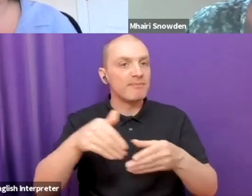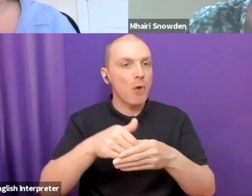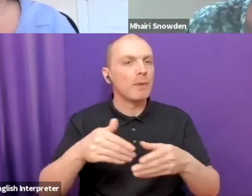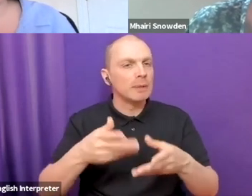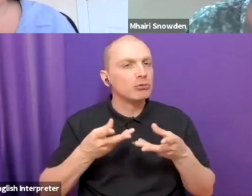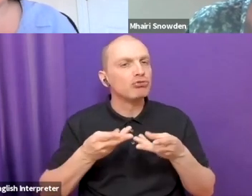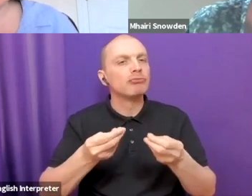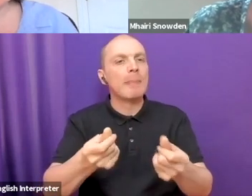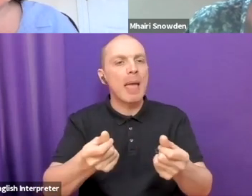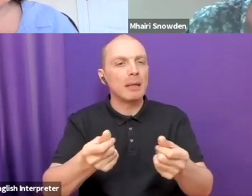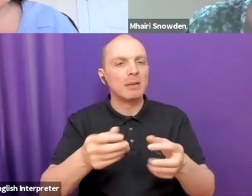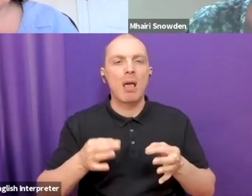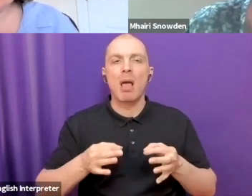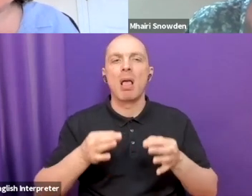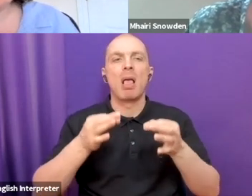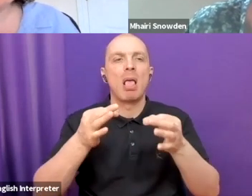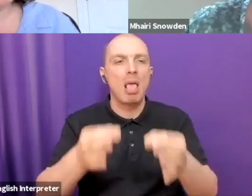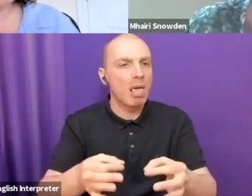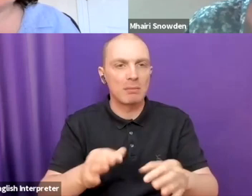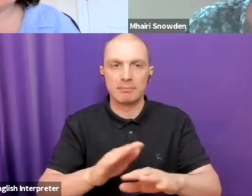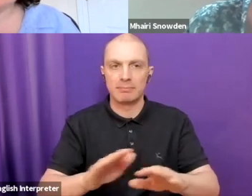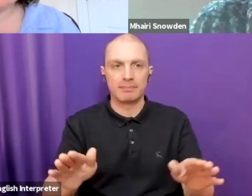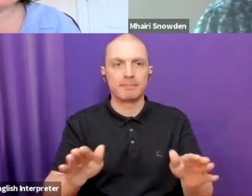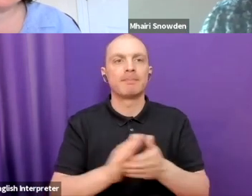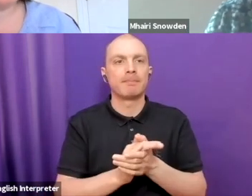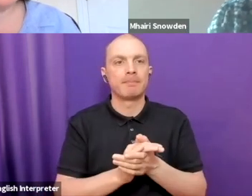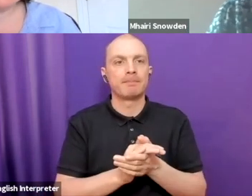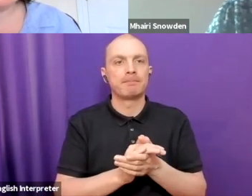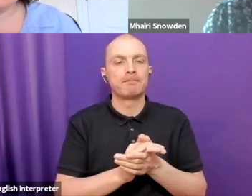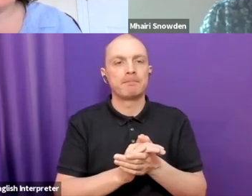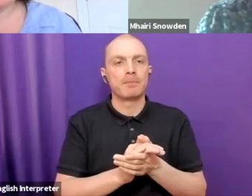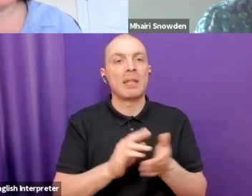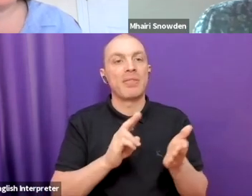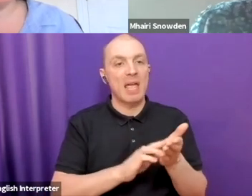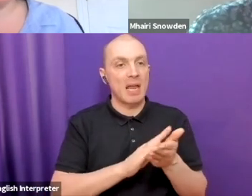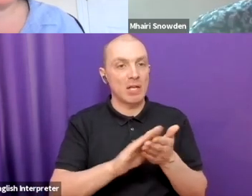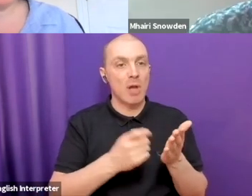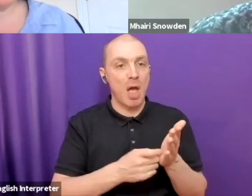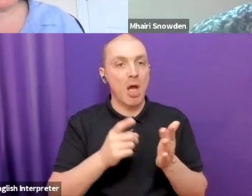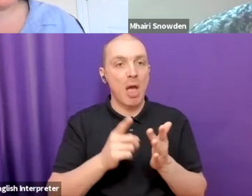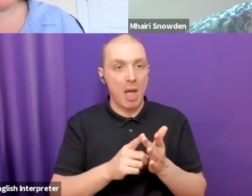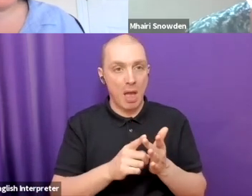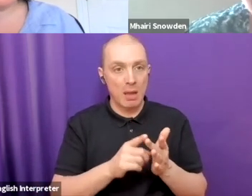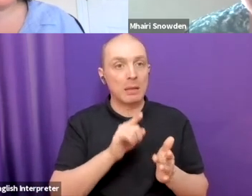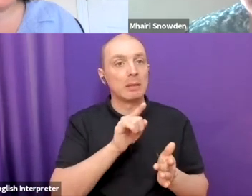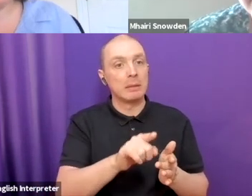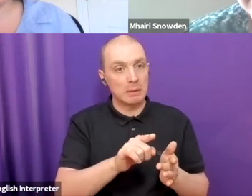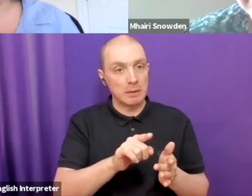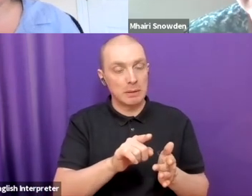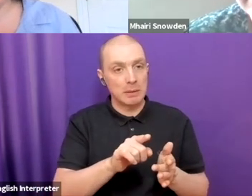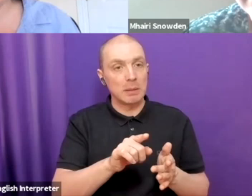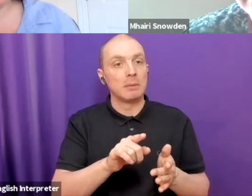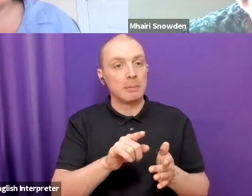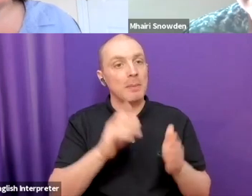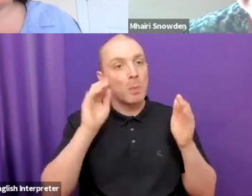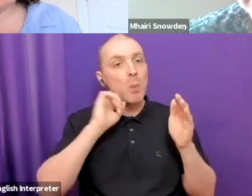ourselves, and also our sister NHRI, the Equality and Human Rights Commission, who obviously have an interest in some of the reserved aspects of some